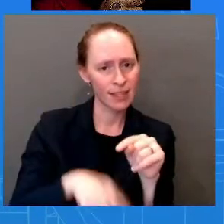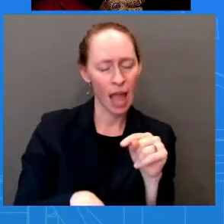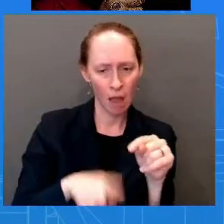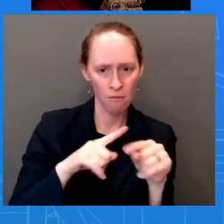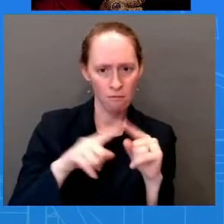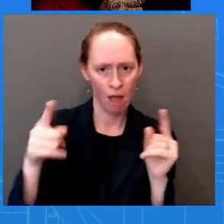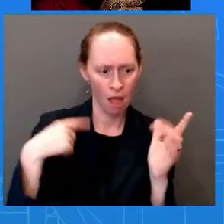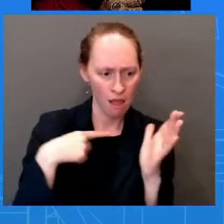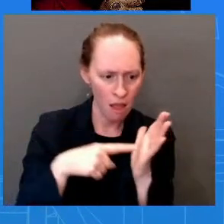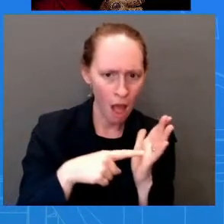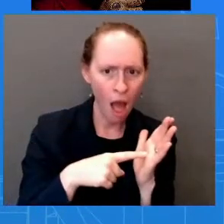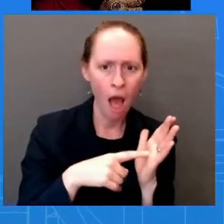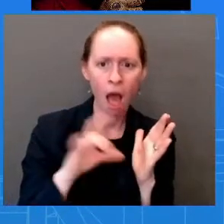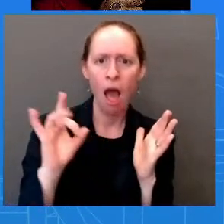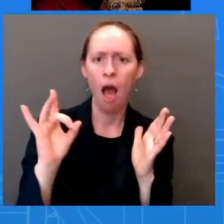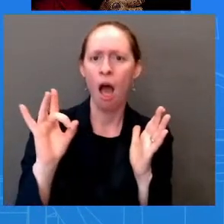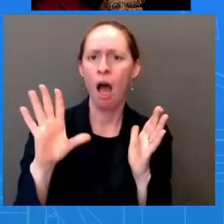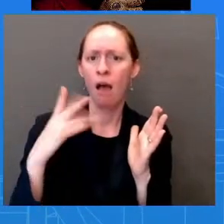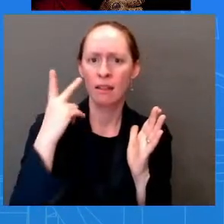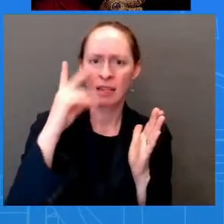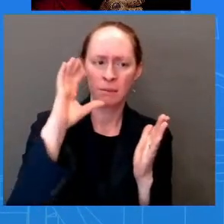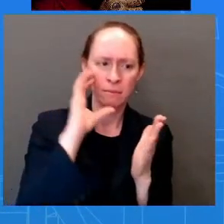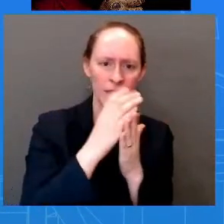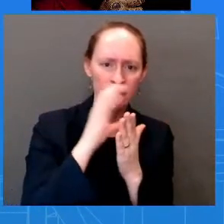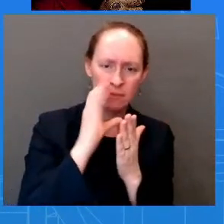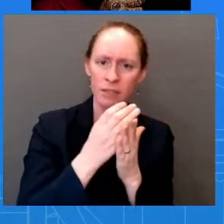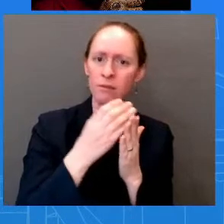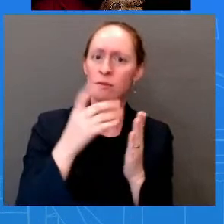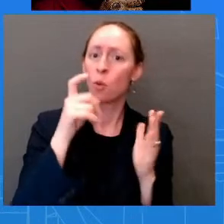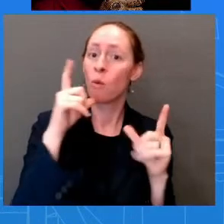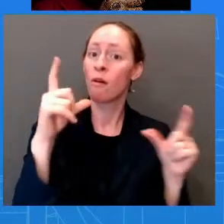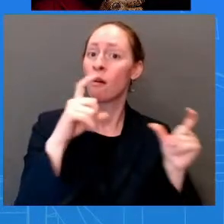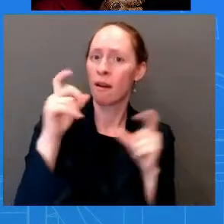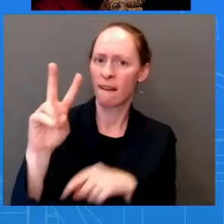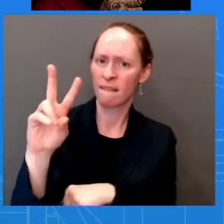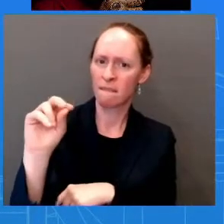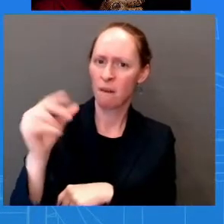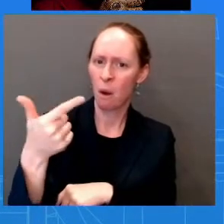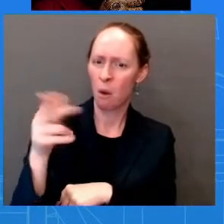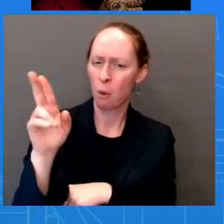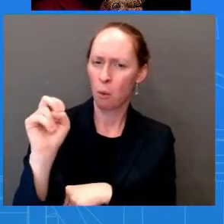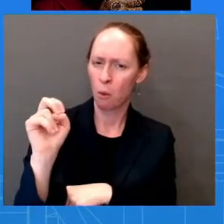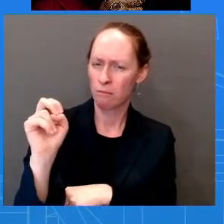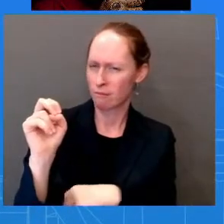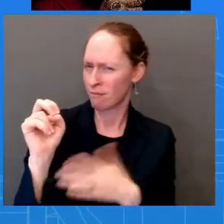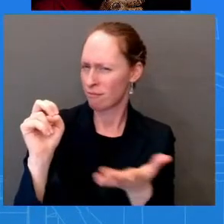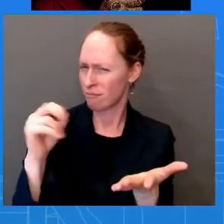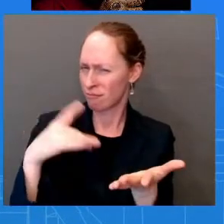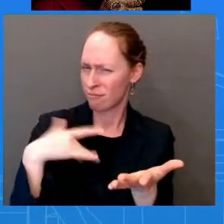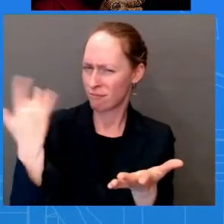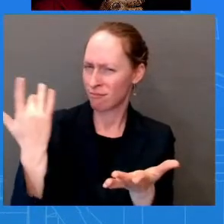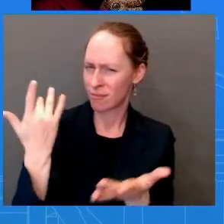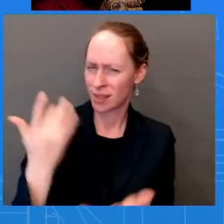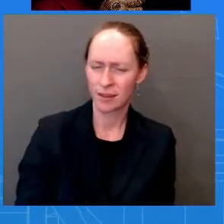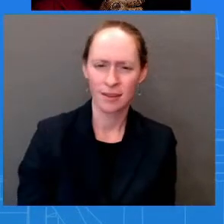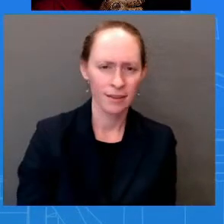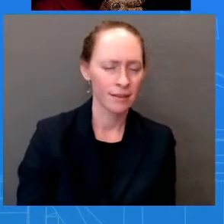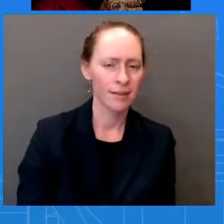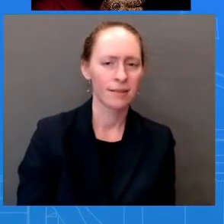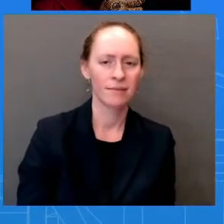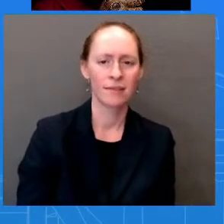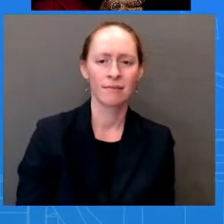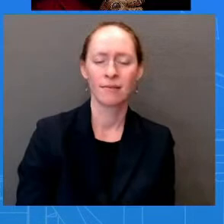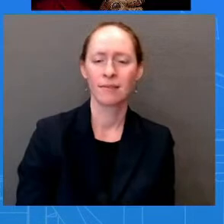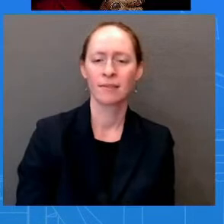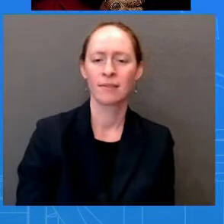us through what happened there? So first of all, let's level set here for a second. This was not a national security meeting. This was